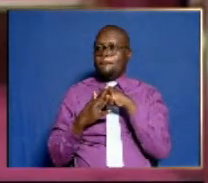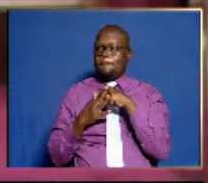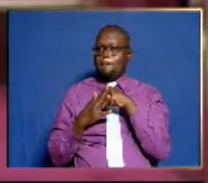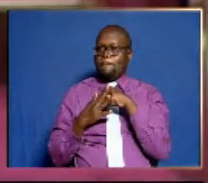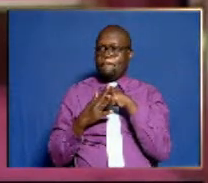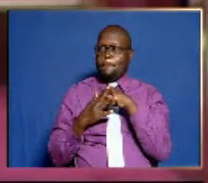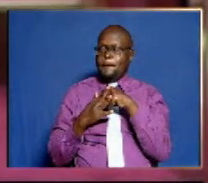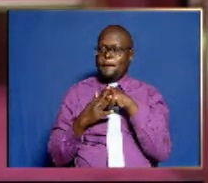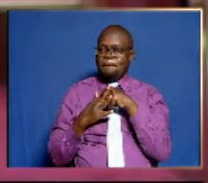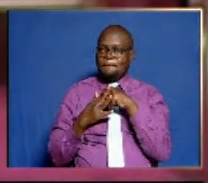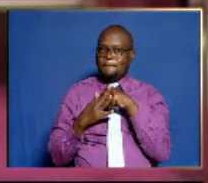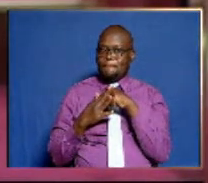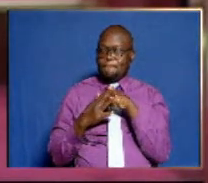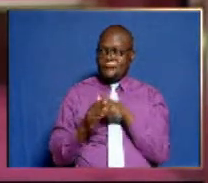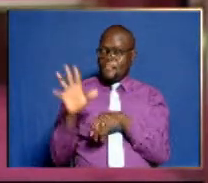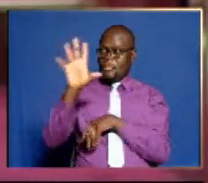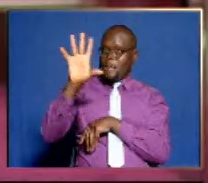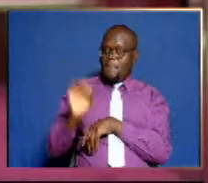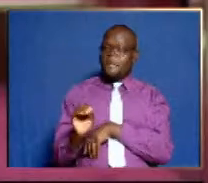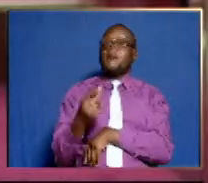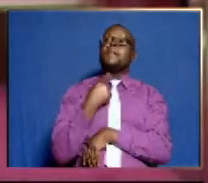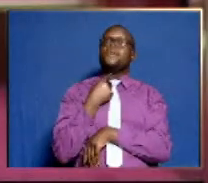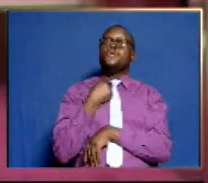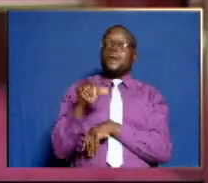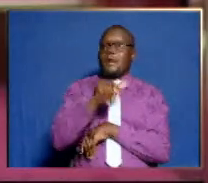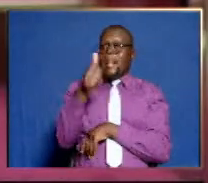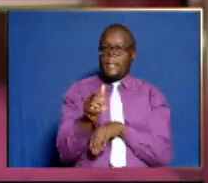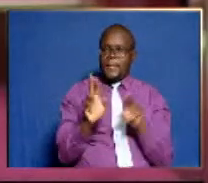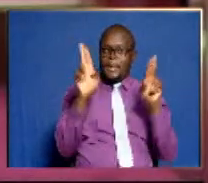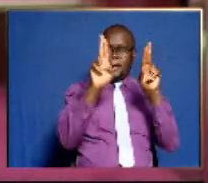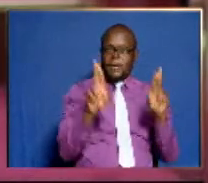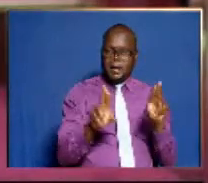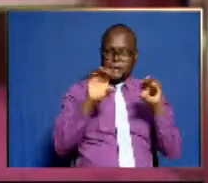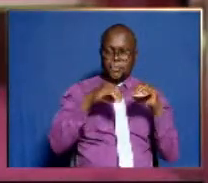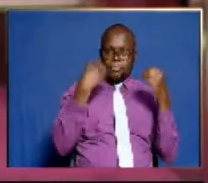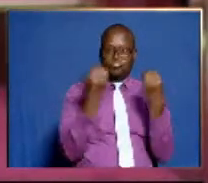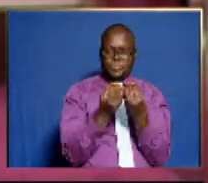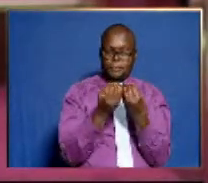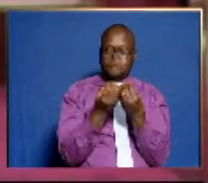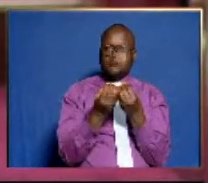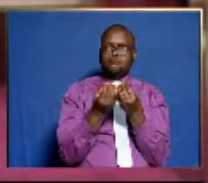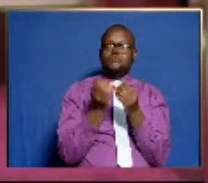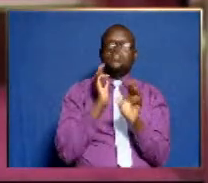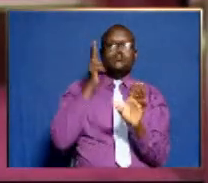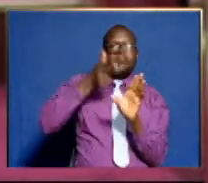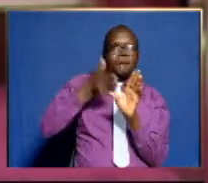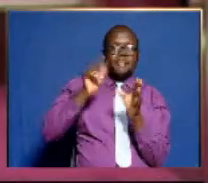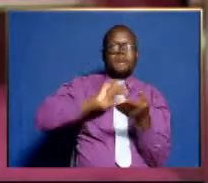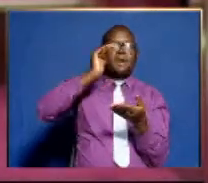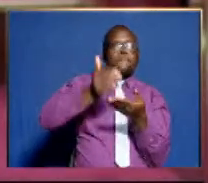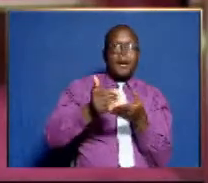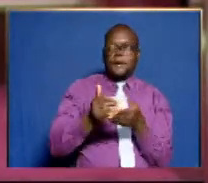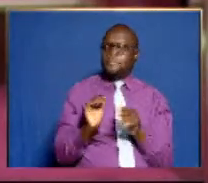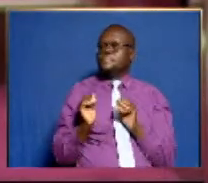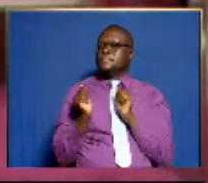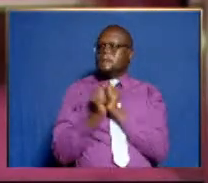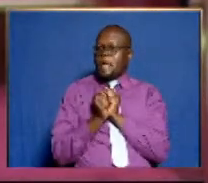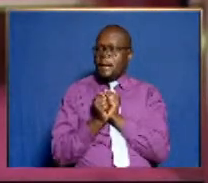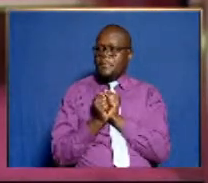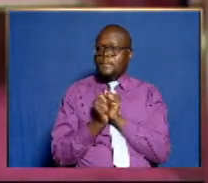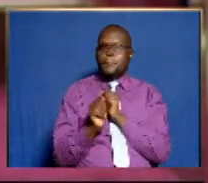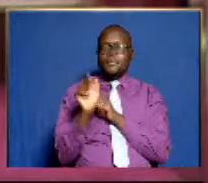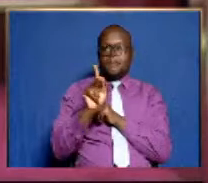the African Union and other international organizations subscription fund. Number 10,